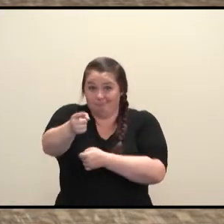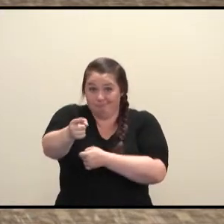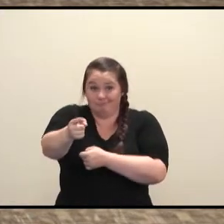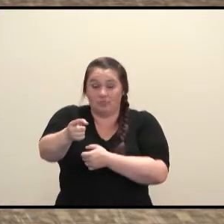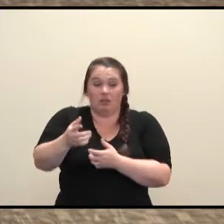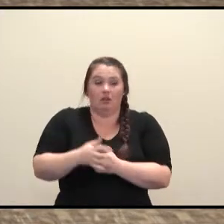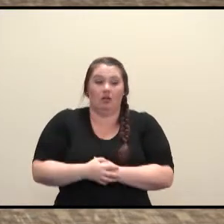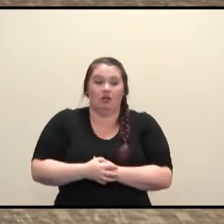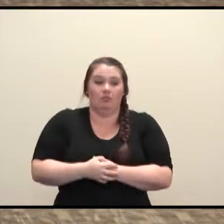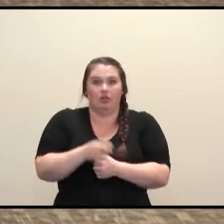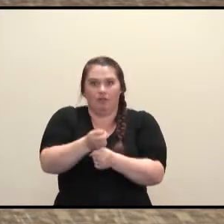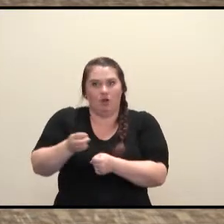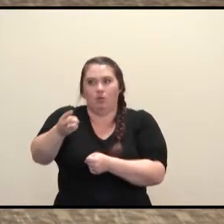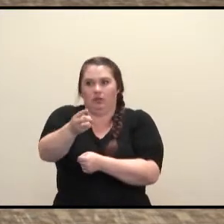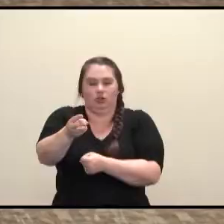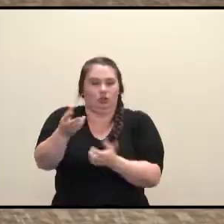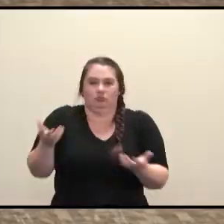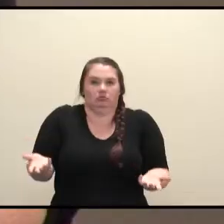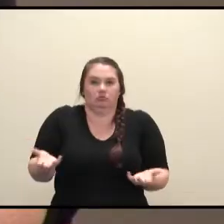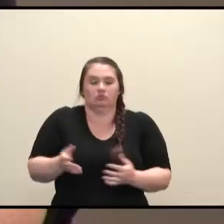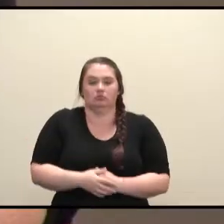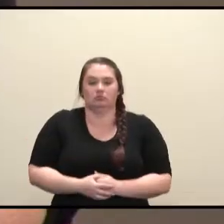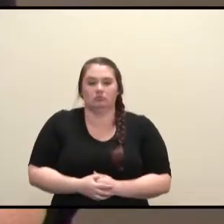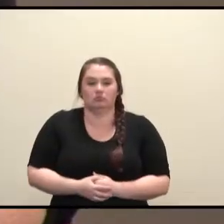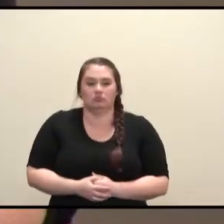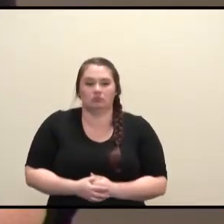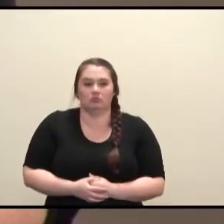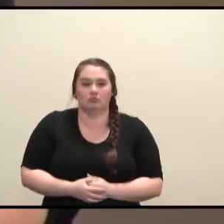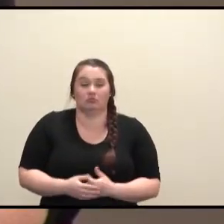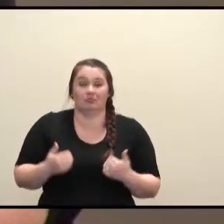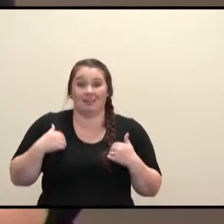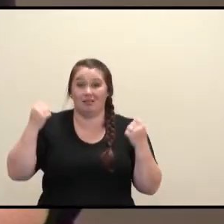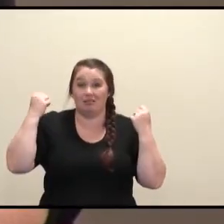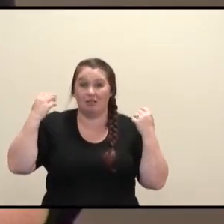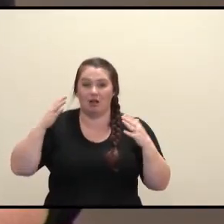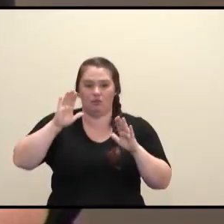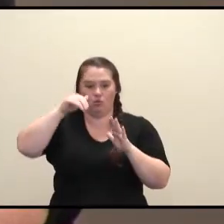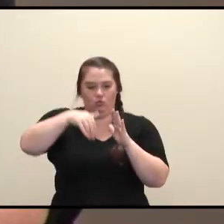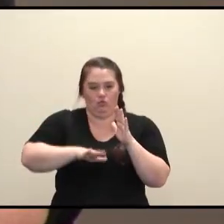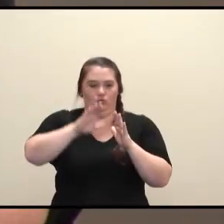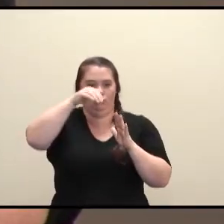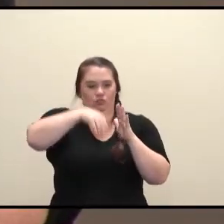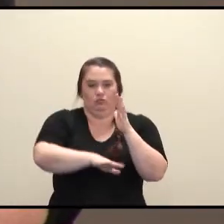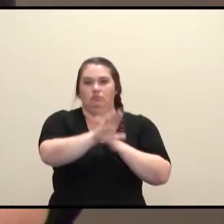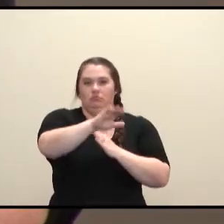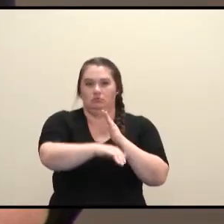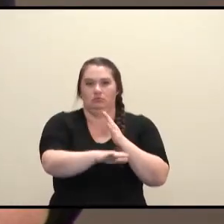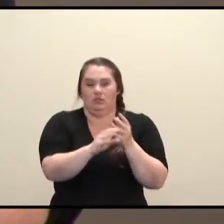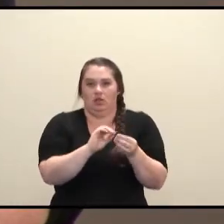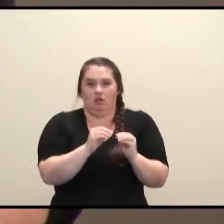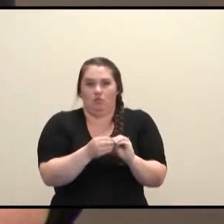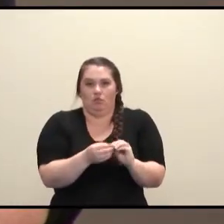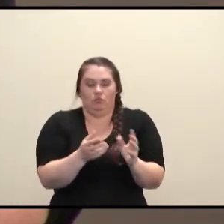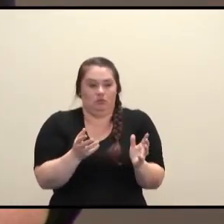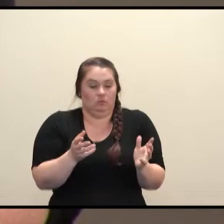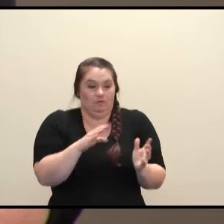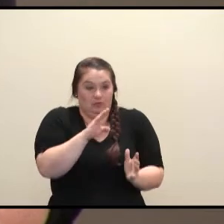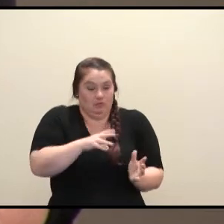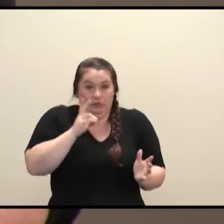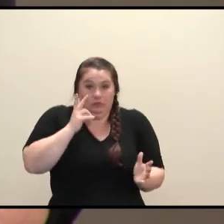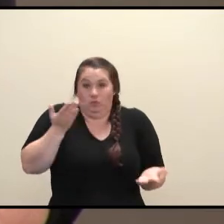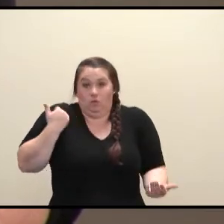following year. So, we've had such volatility in the numbers that you just wouldn't see this